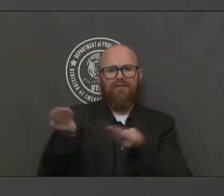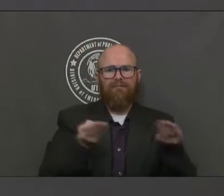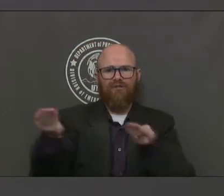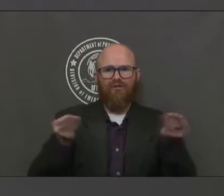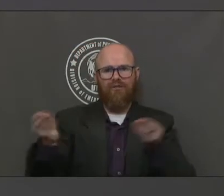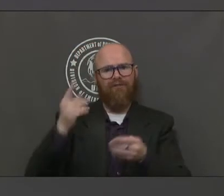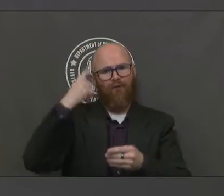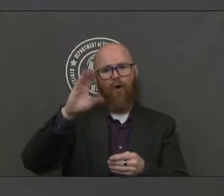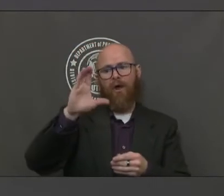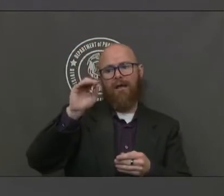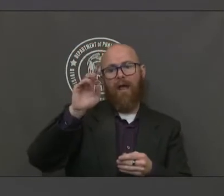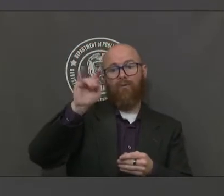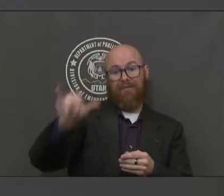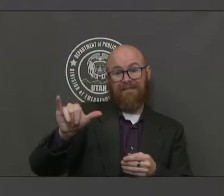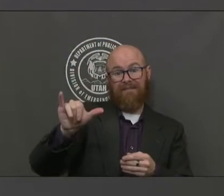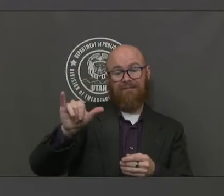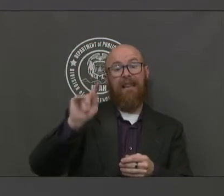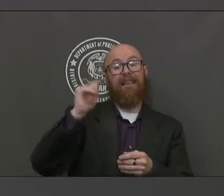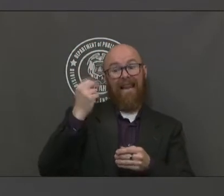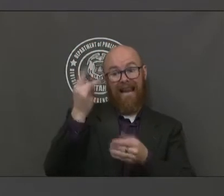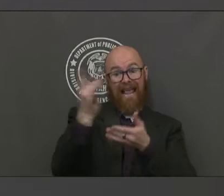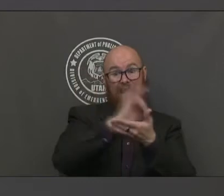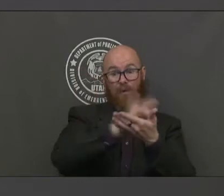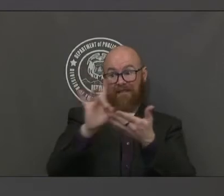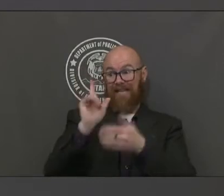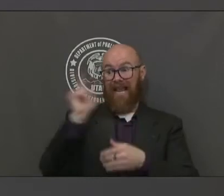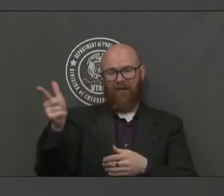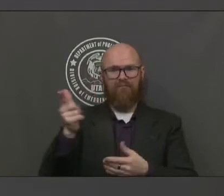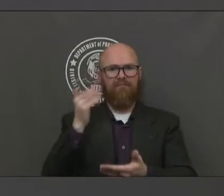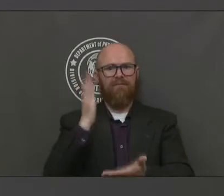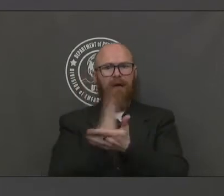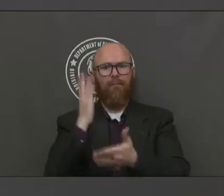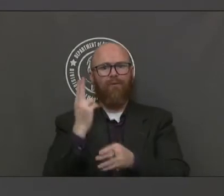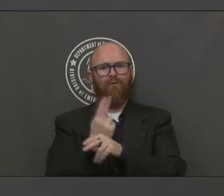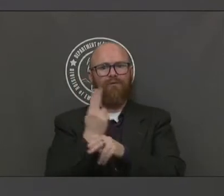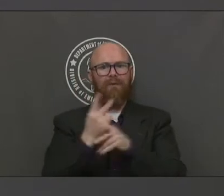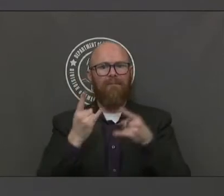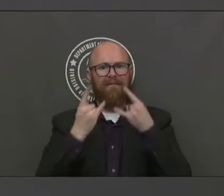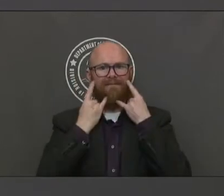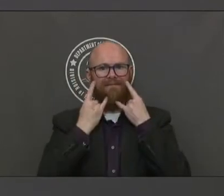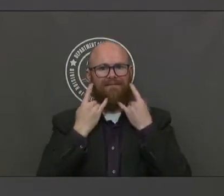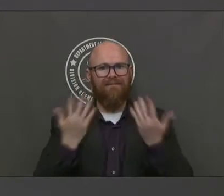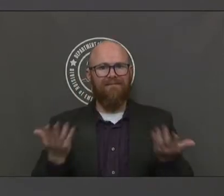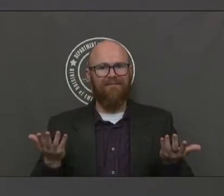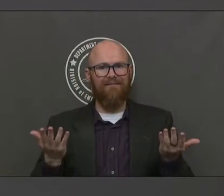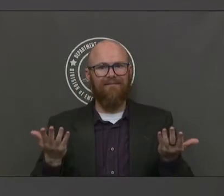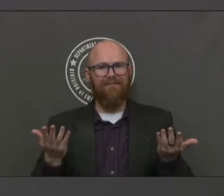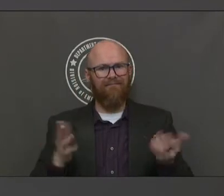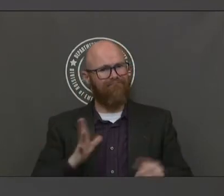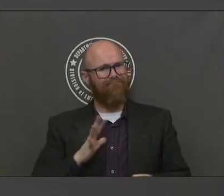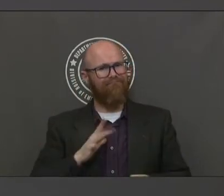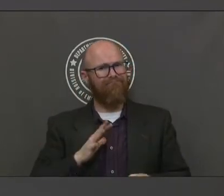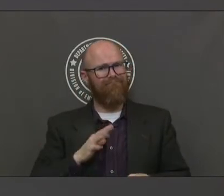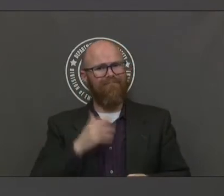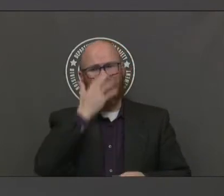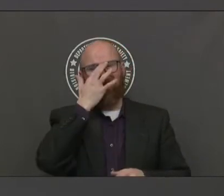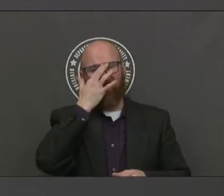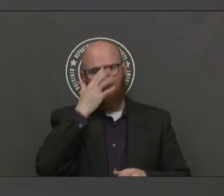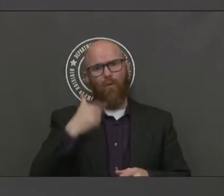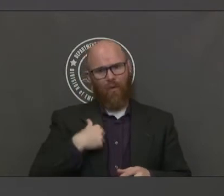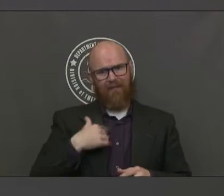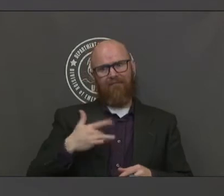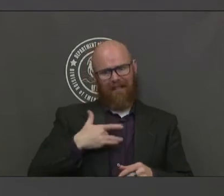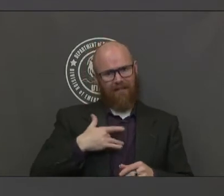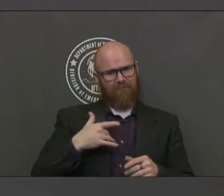county, then these go away, if not sooner. That's why we can say that. And we can say that with a pretty